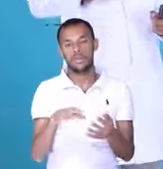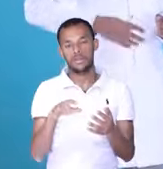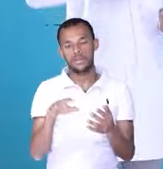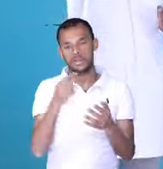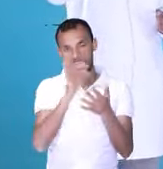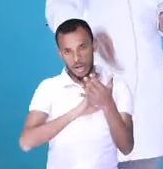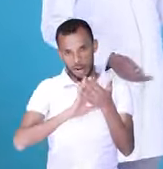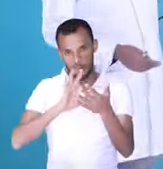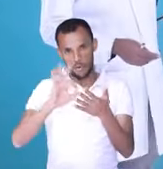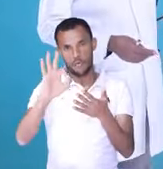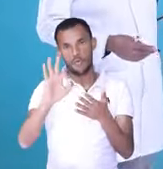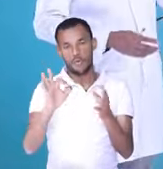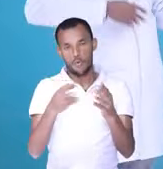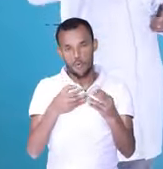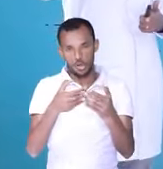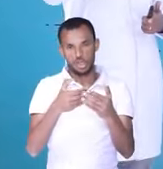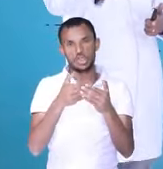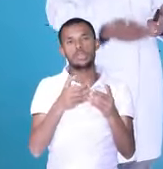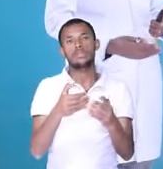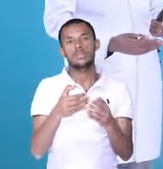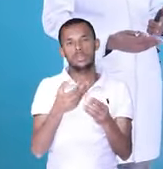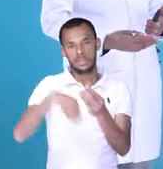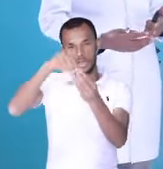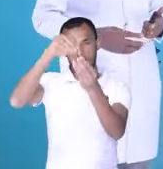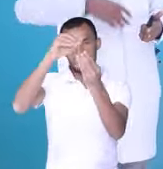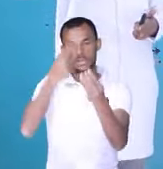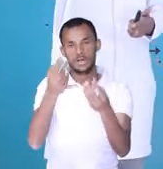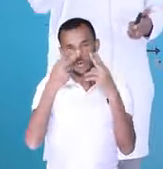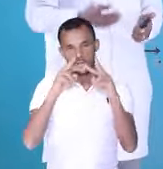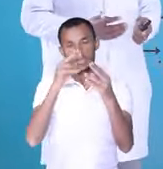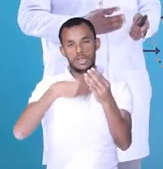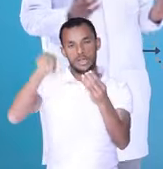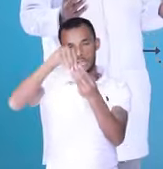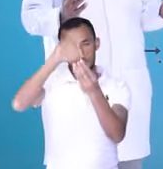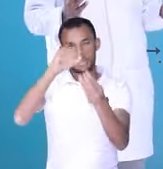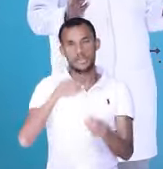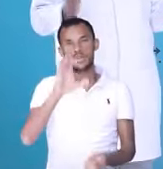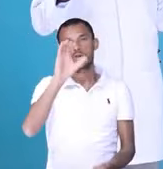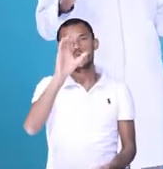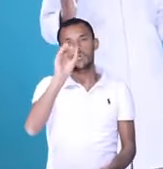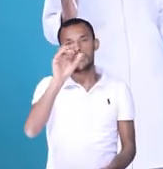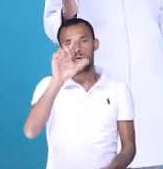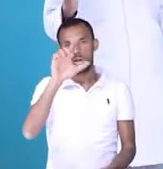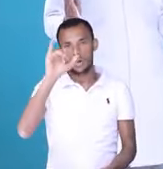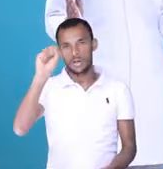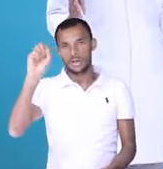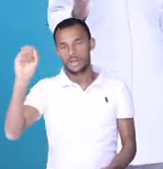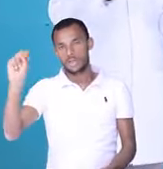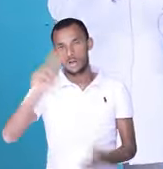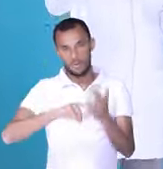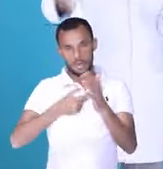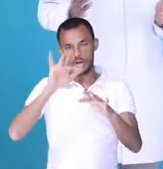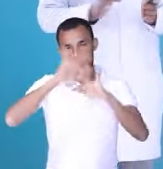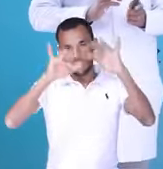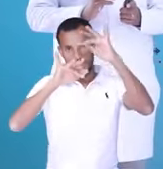the number of collision increases or the concentration increases, the number of collision increases. Collision means the contact between